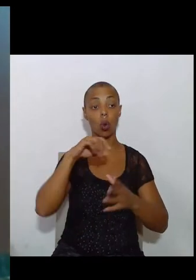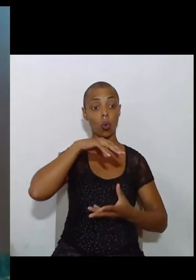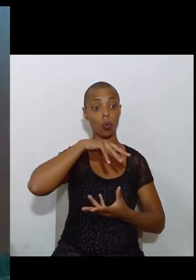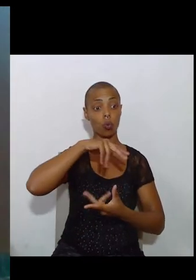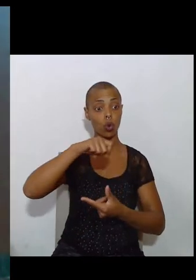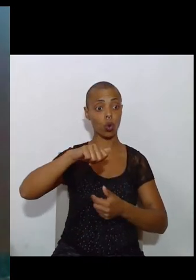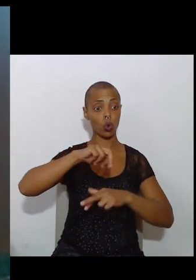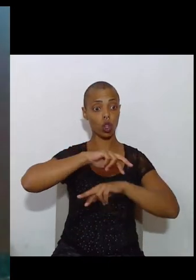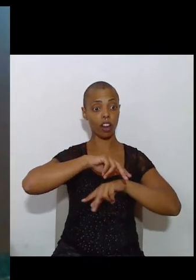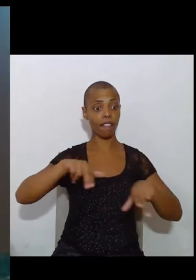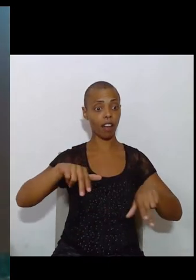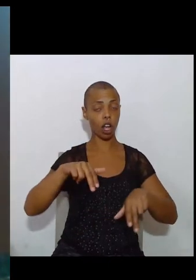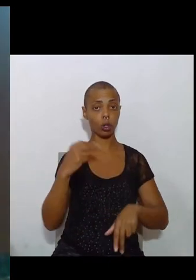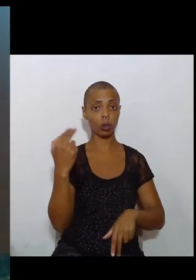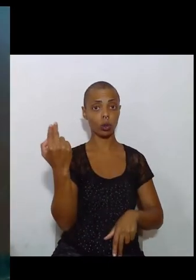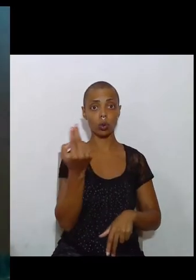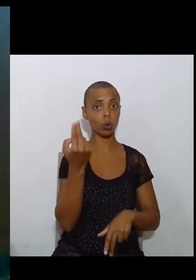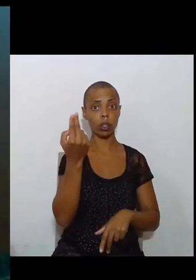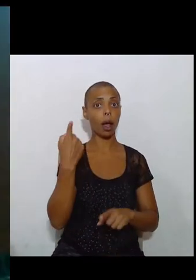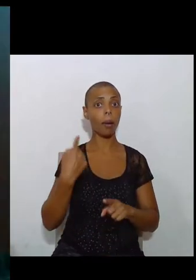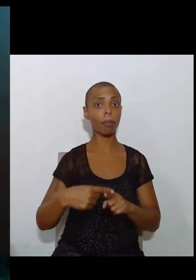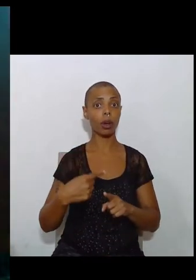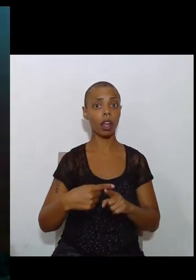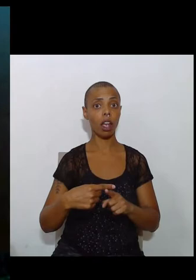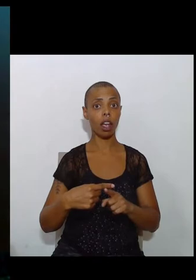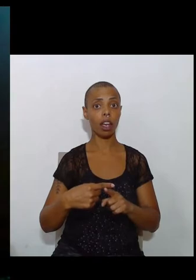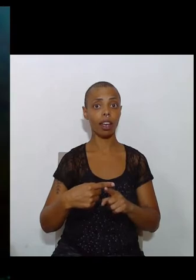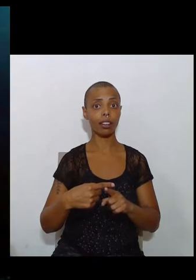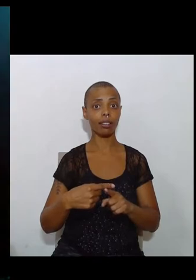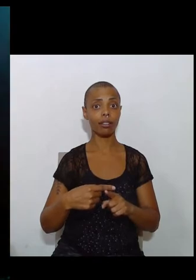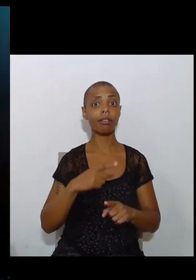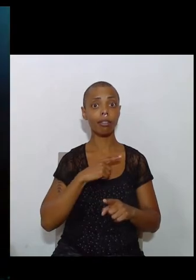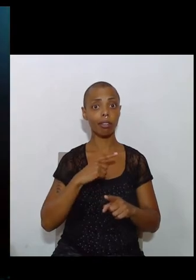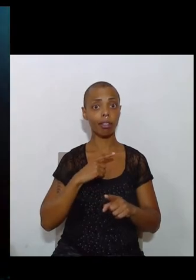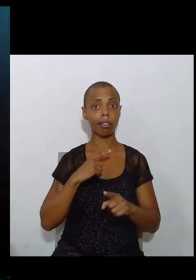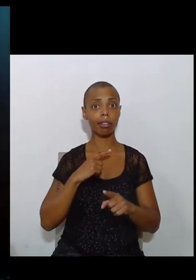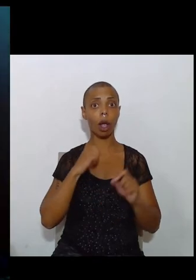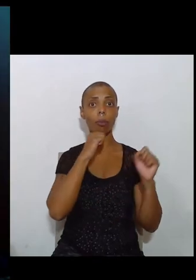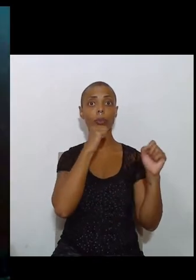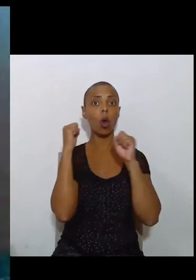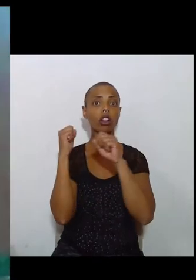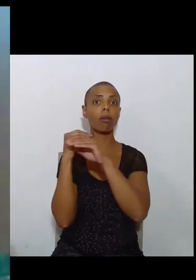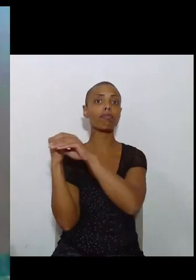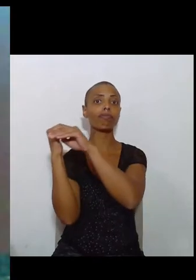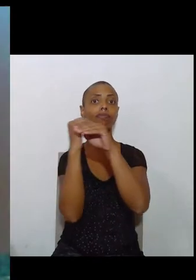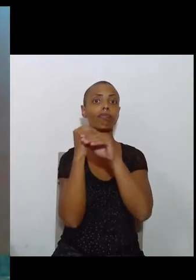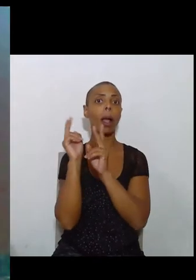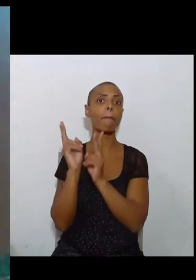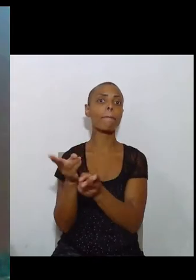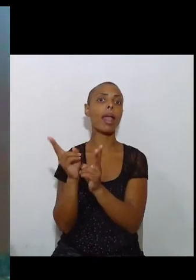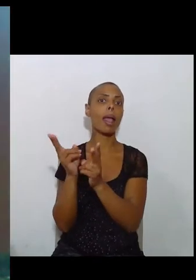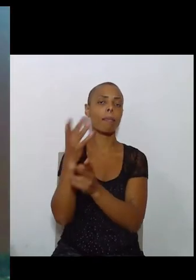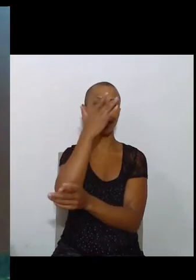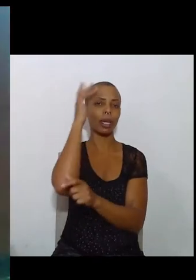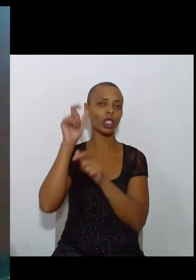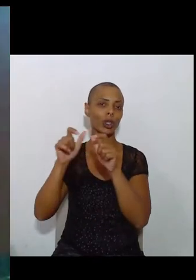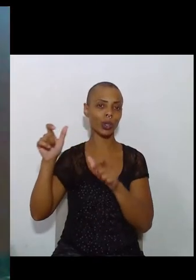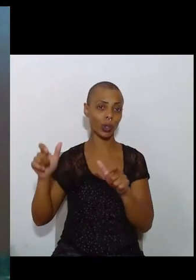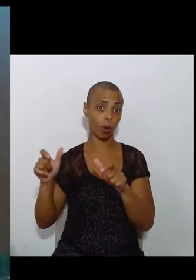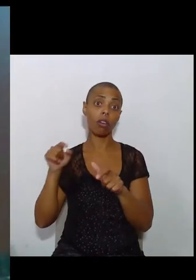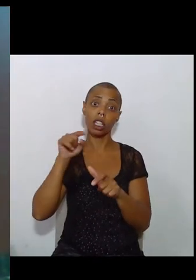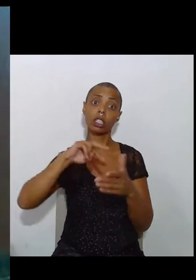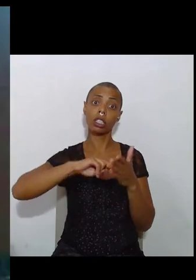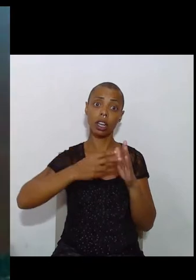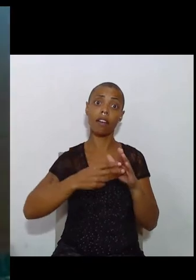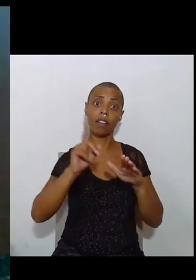fact that the impossibility of having a diverse world is due to the fact that there is hegemony